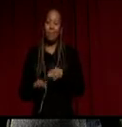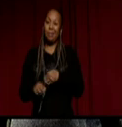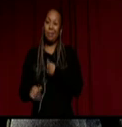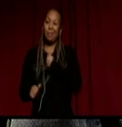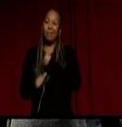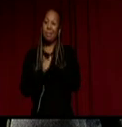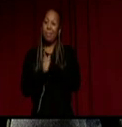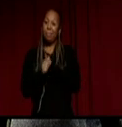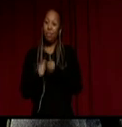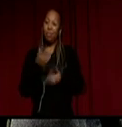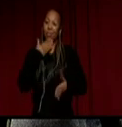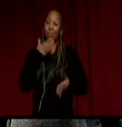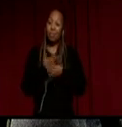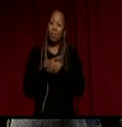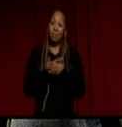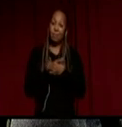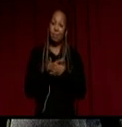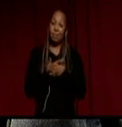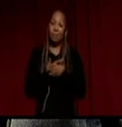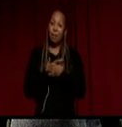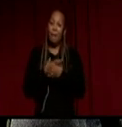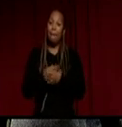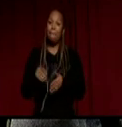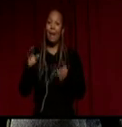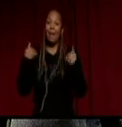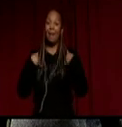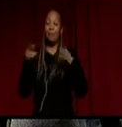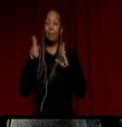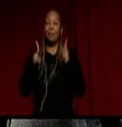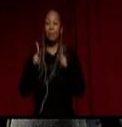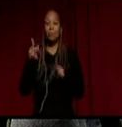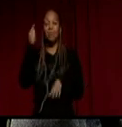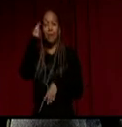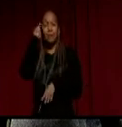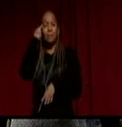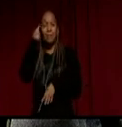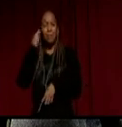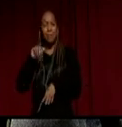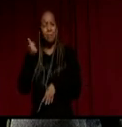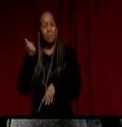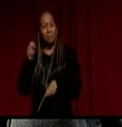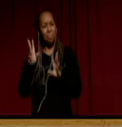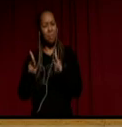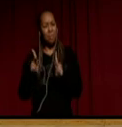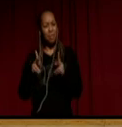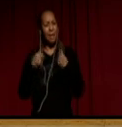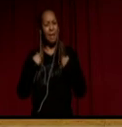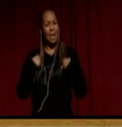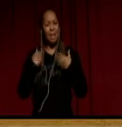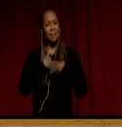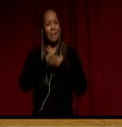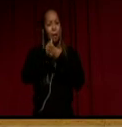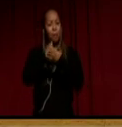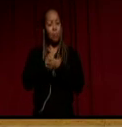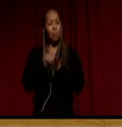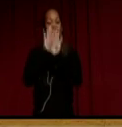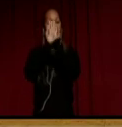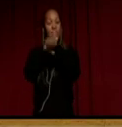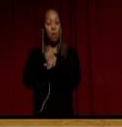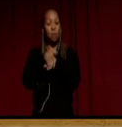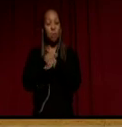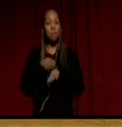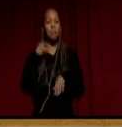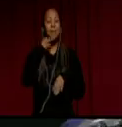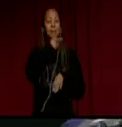than good by getting people to have an idea that there's something out there that can help you that is totally false. It's a